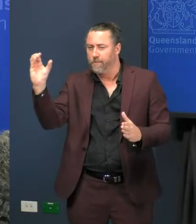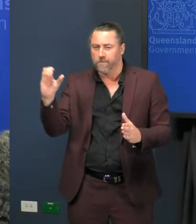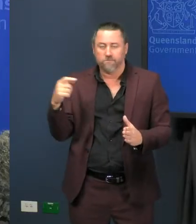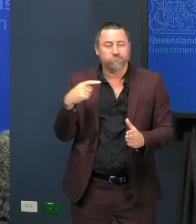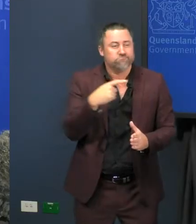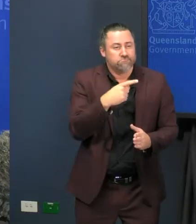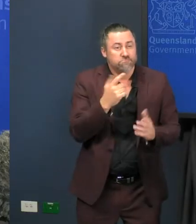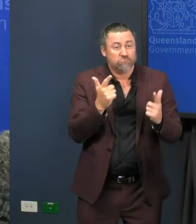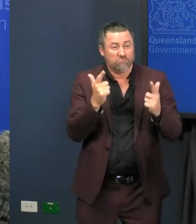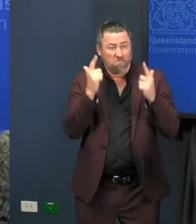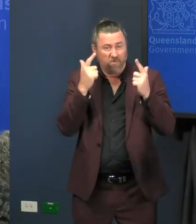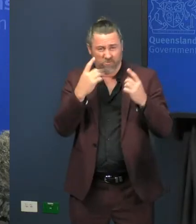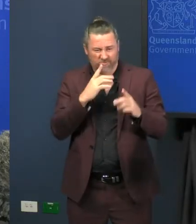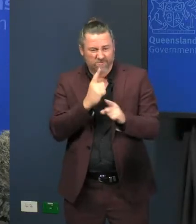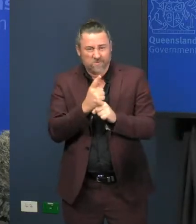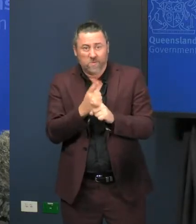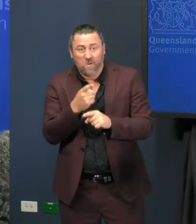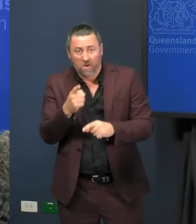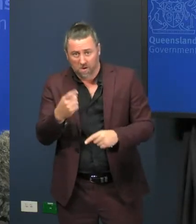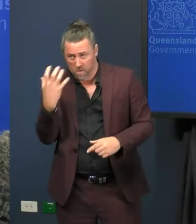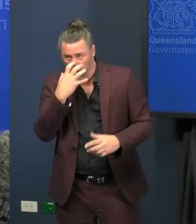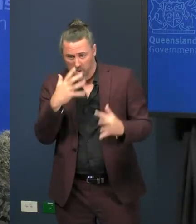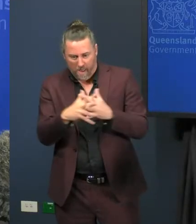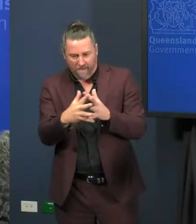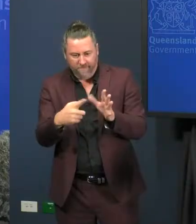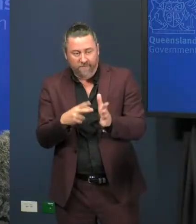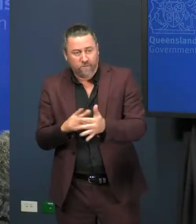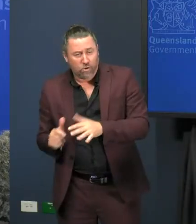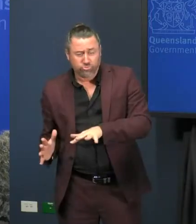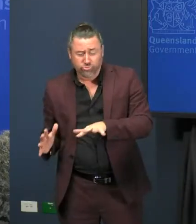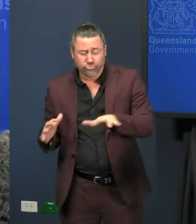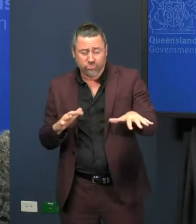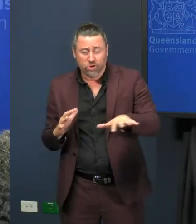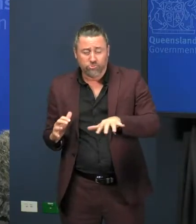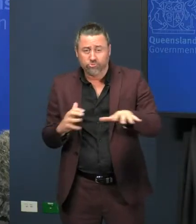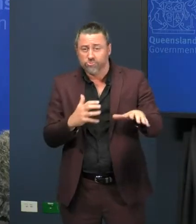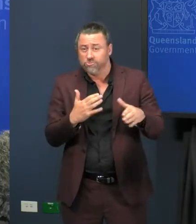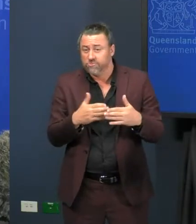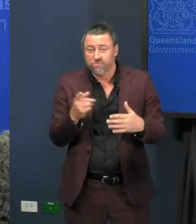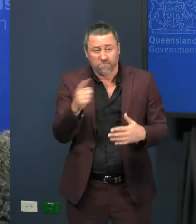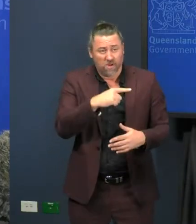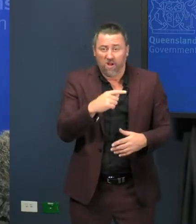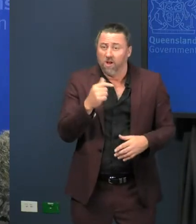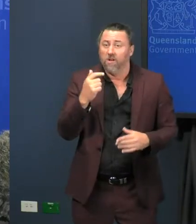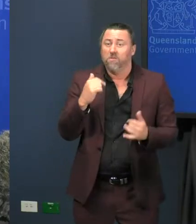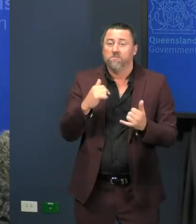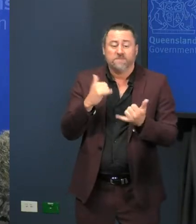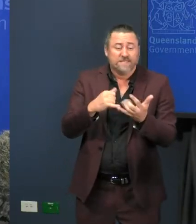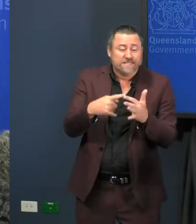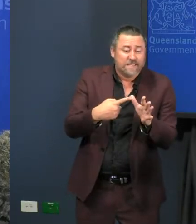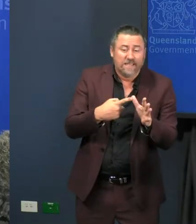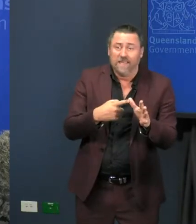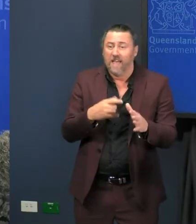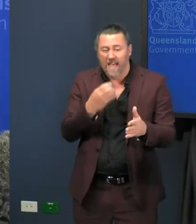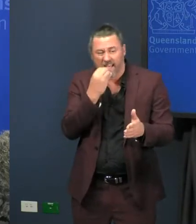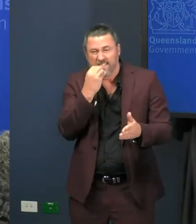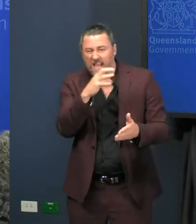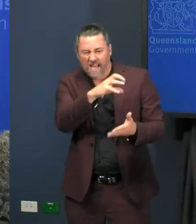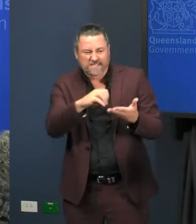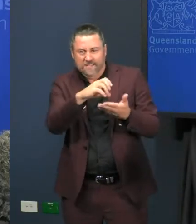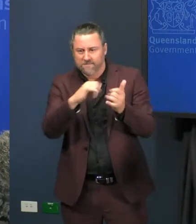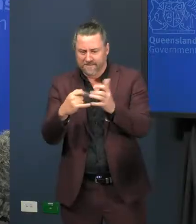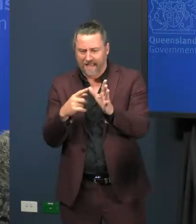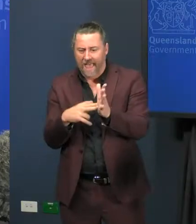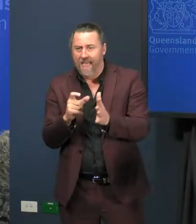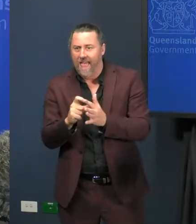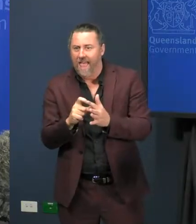impacts from the cyclone to date with significant erosion around the coast. All of our emergency services have been prepared all